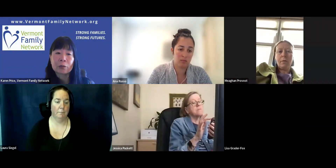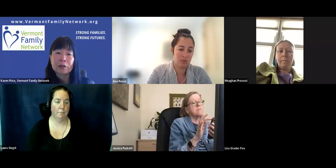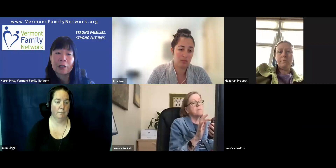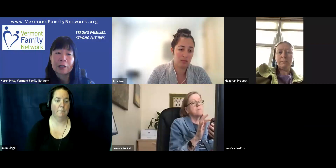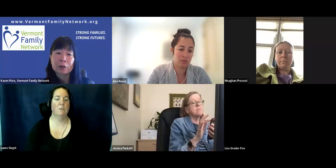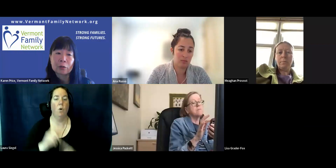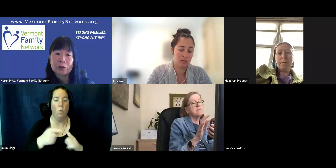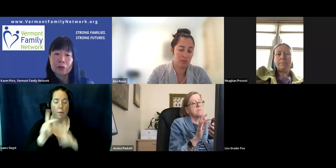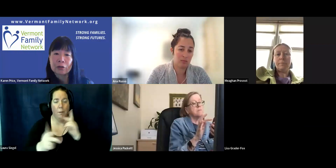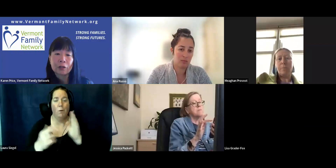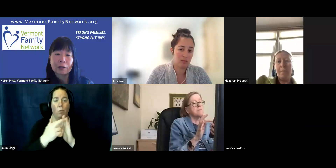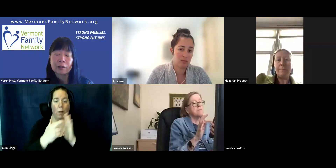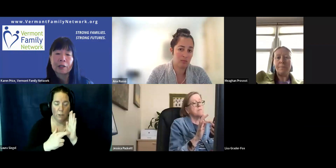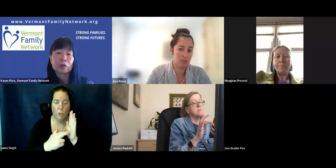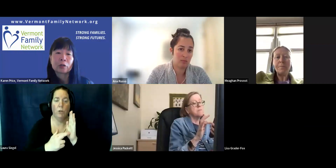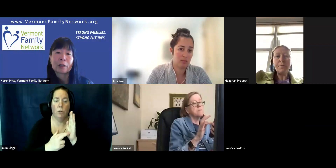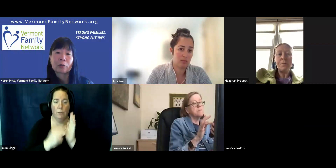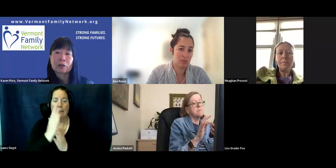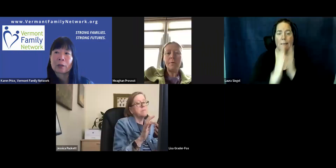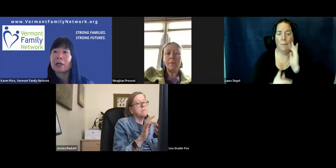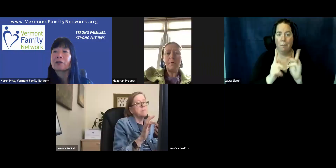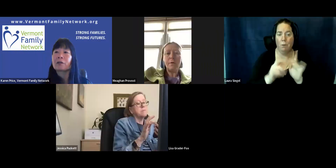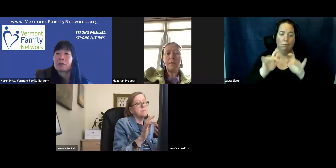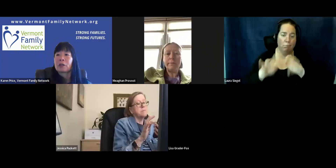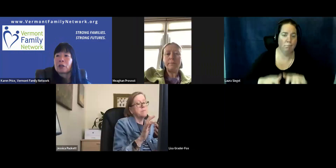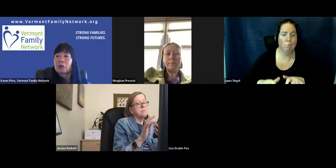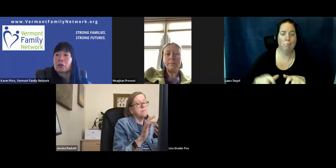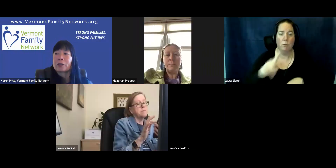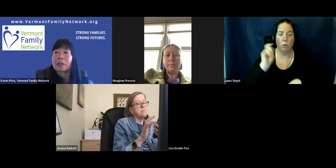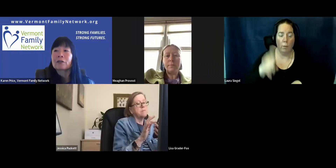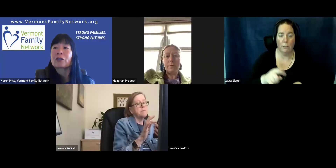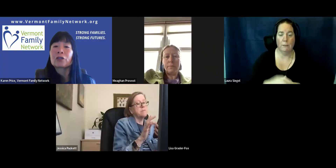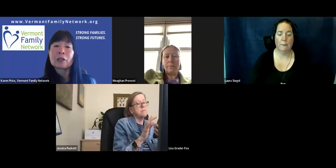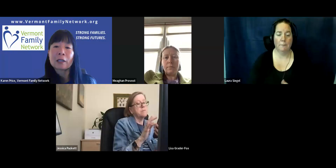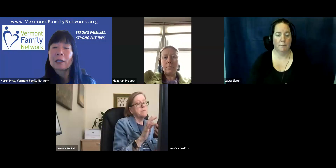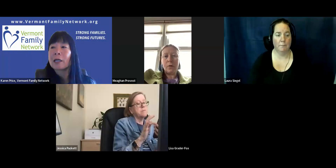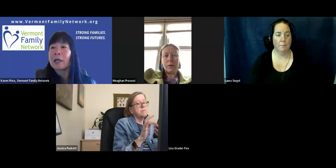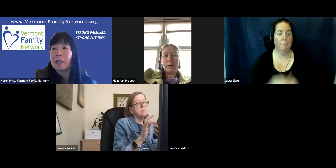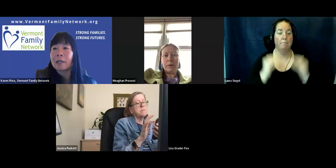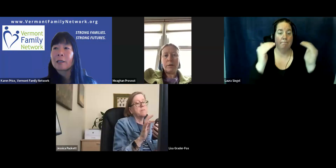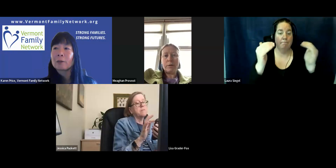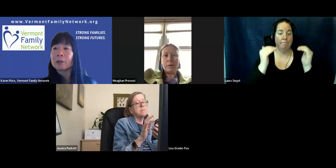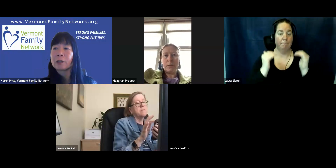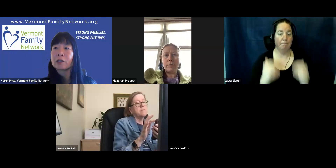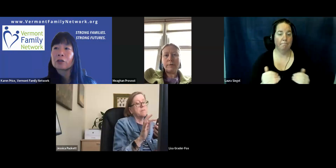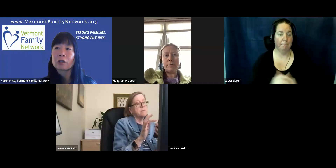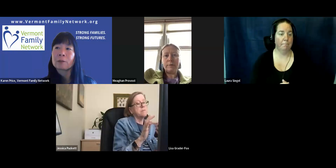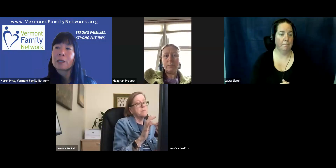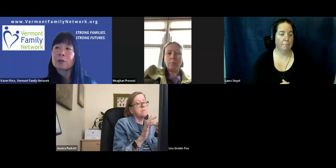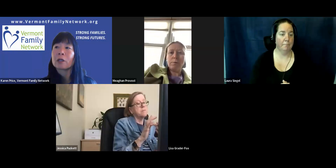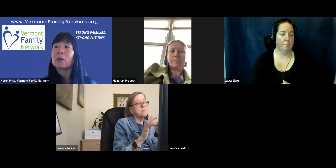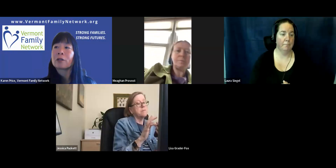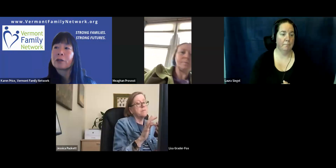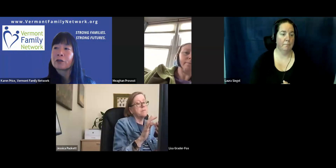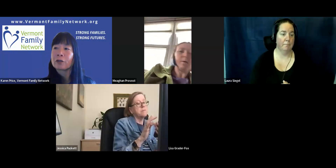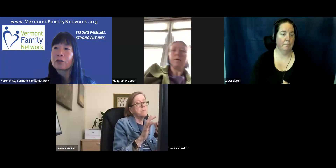registration, as well as any new questions that you might want to ask. So the next section will talk